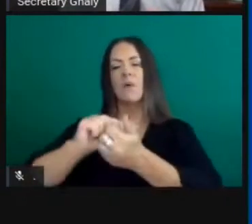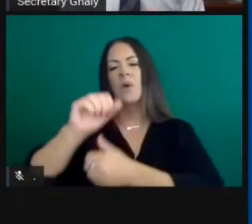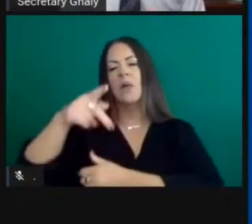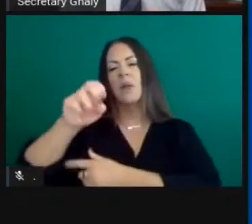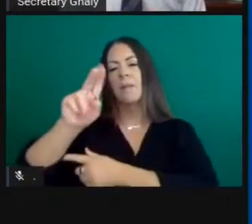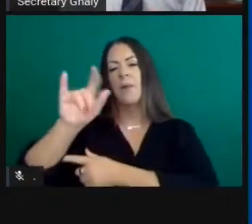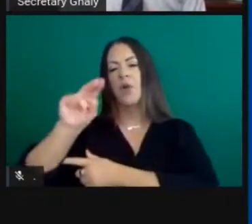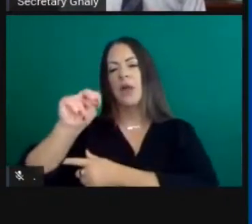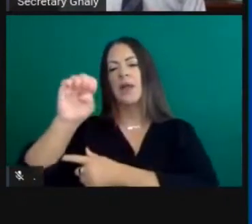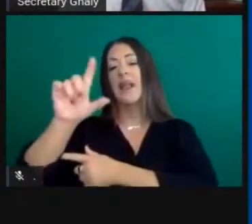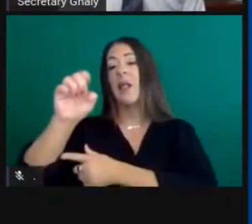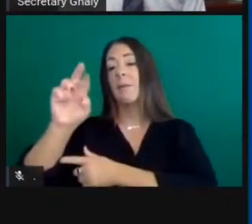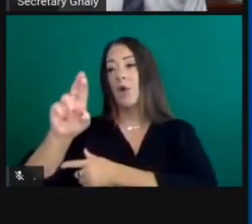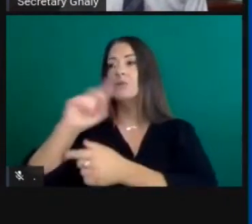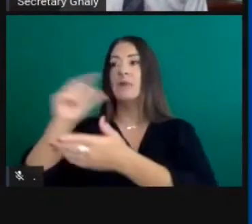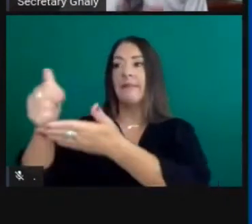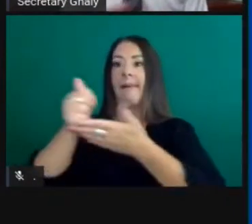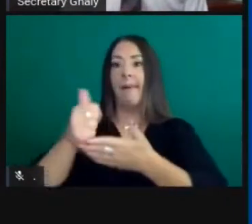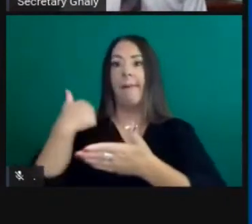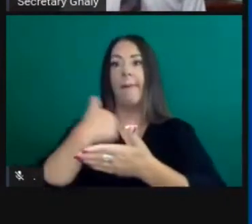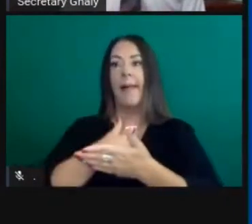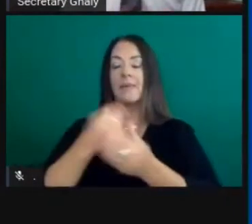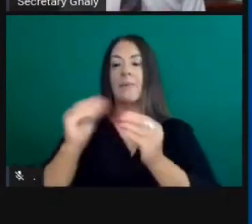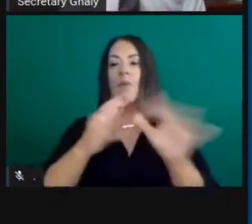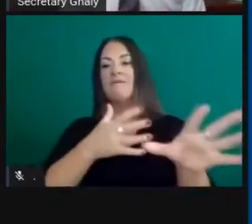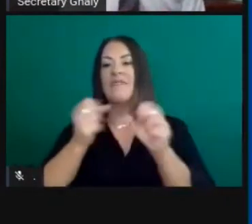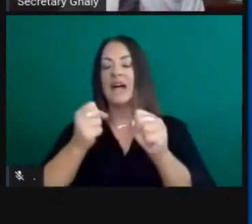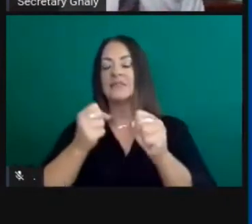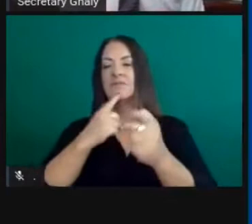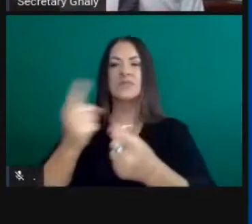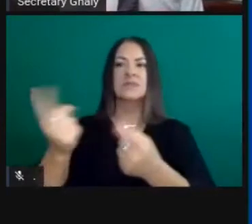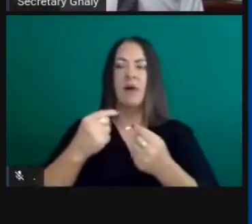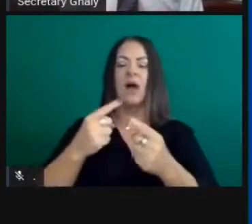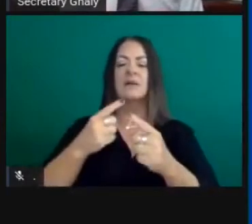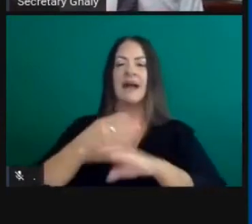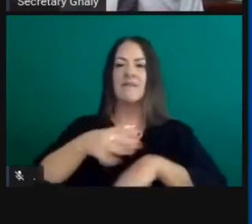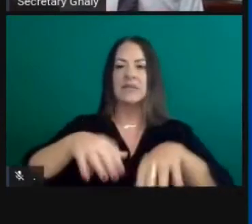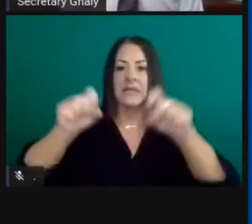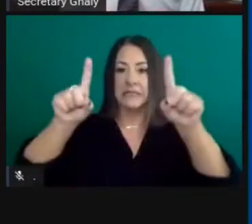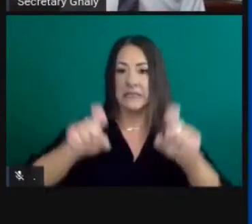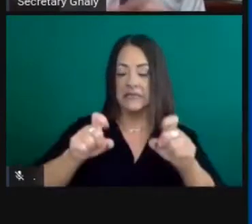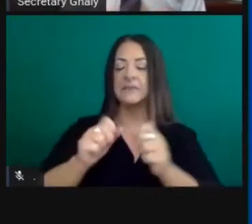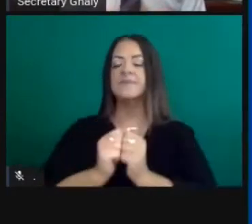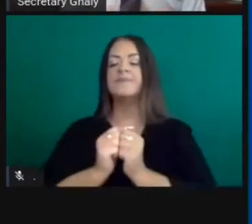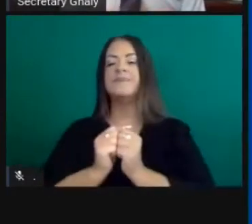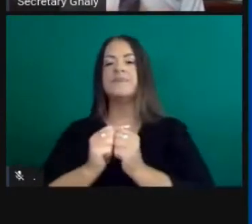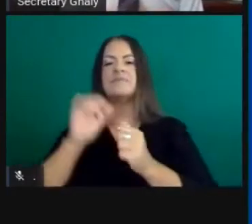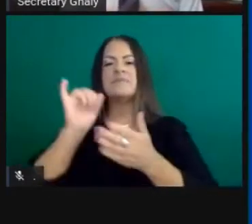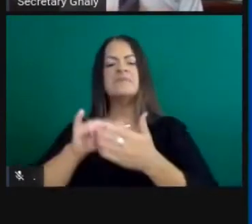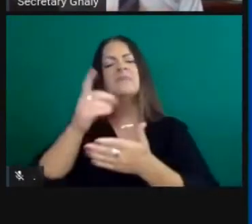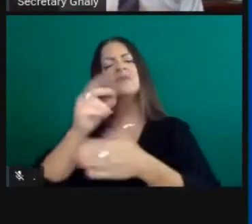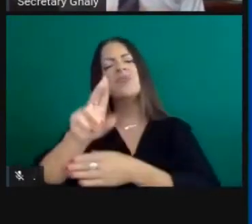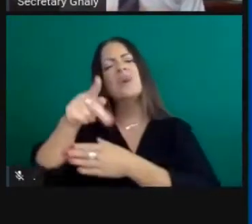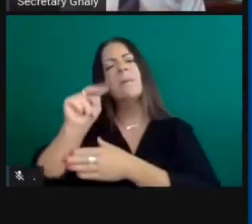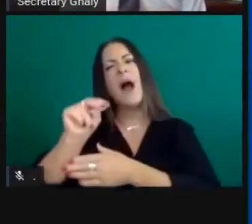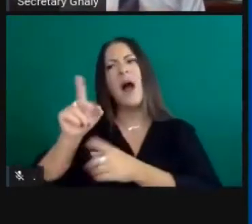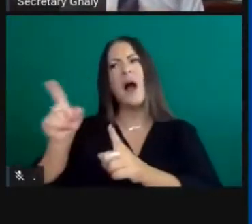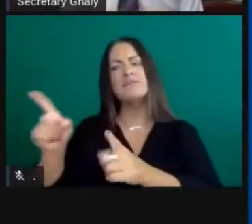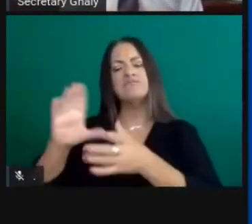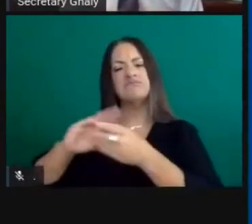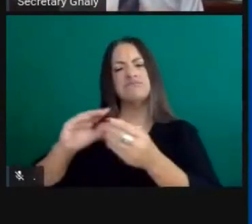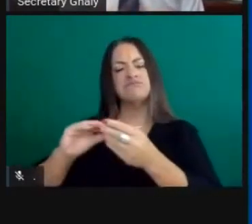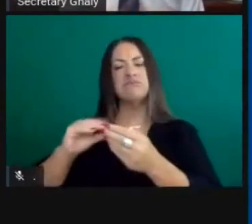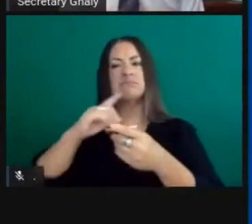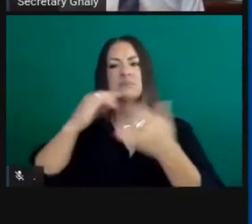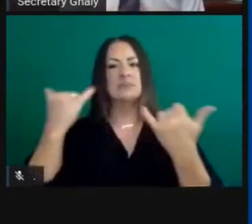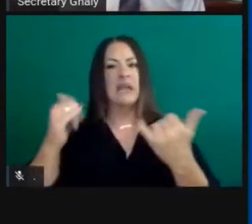new testing capacity to the state. But what Dr. Pond has focused on over the past couple of weeks is really an arrival to a different